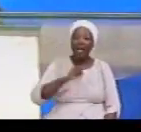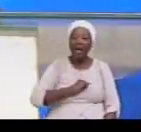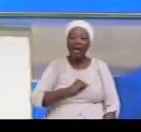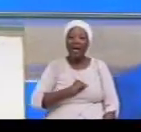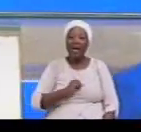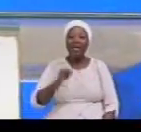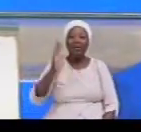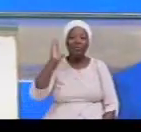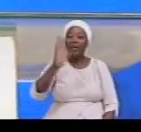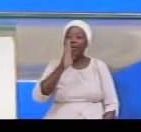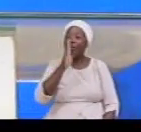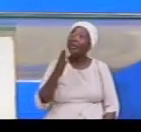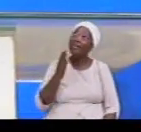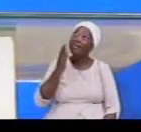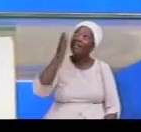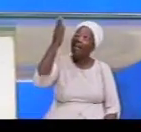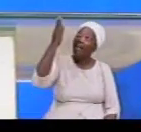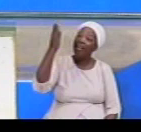I'll be there.